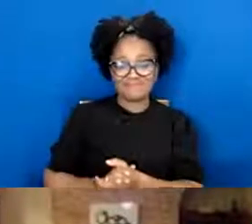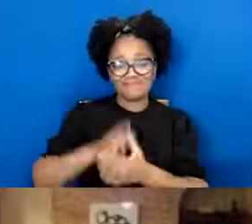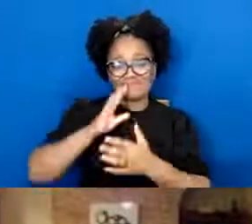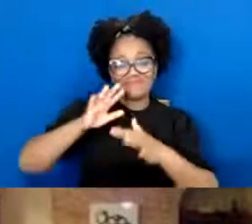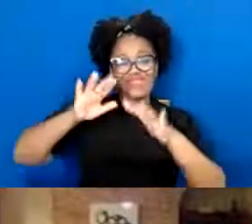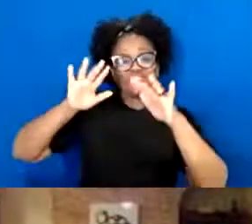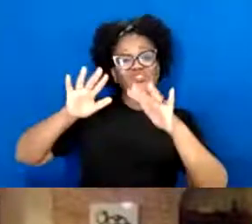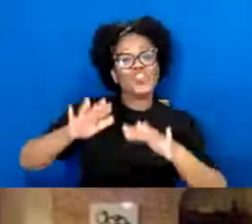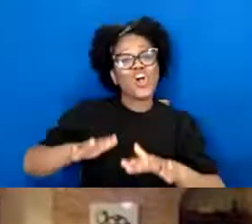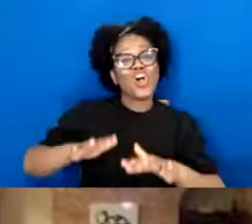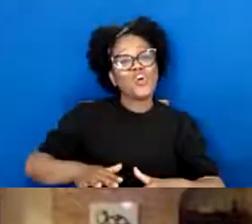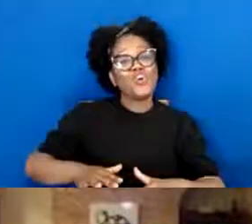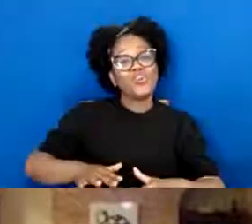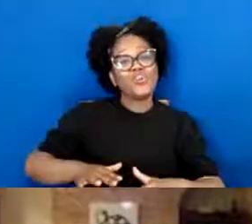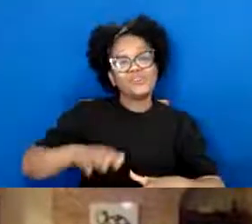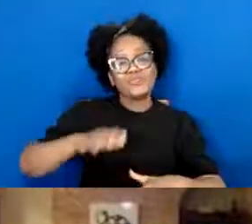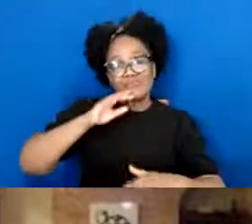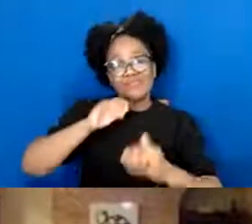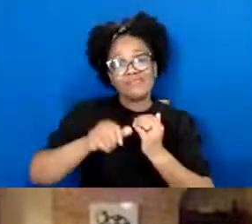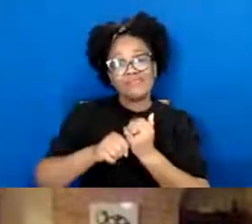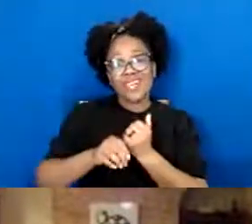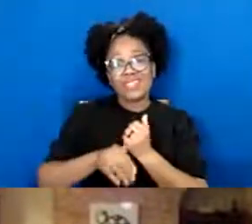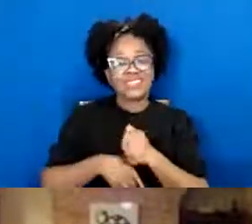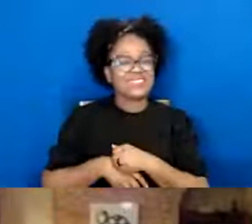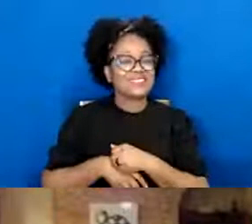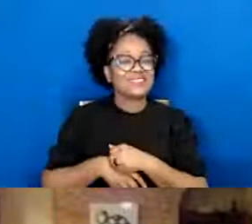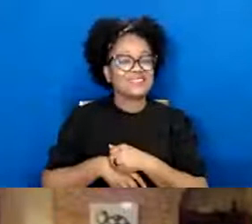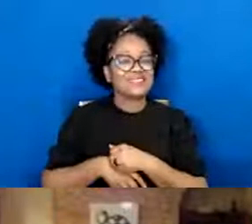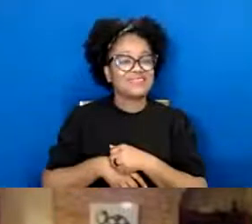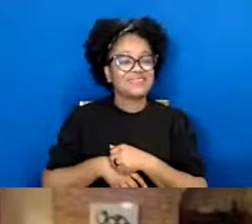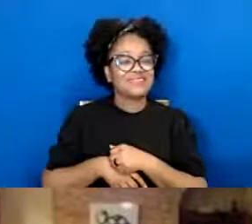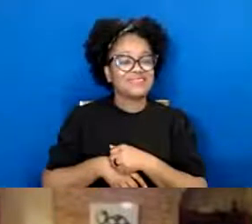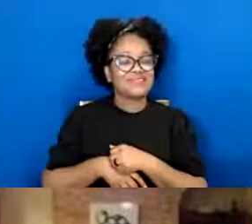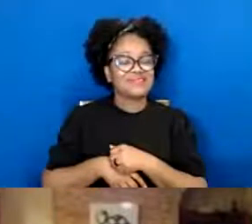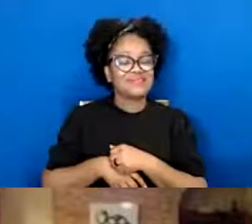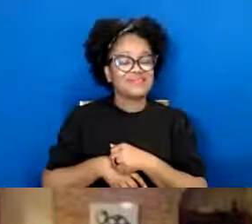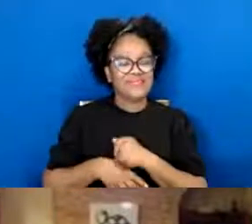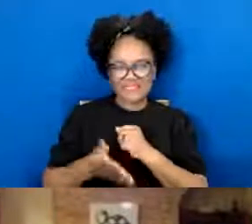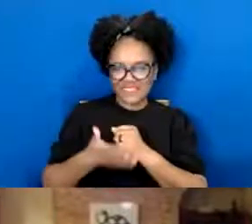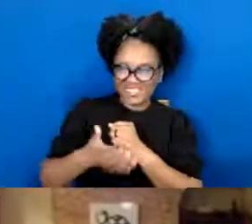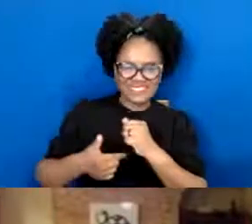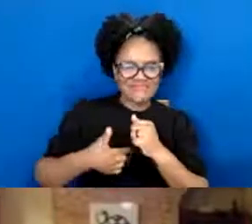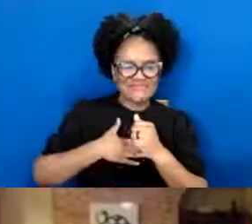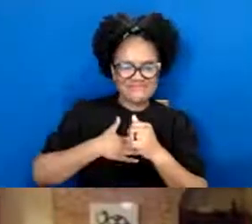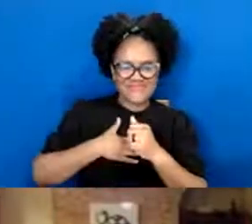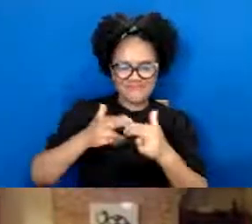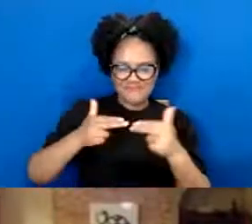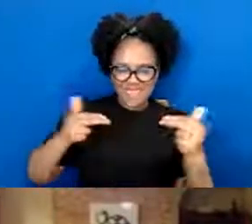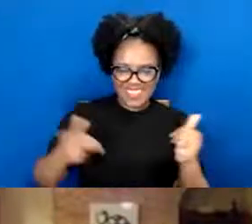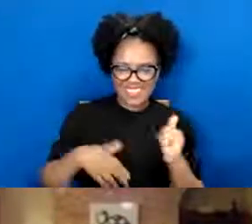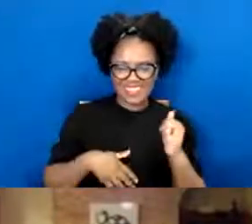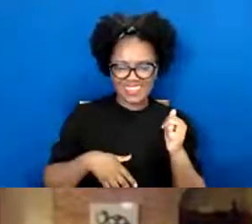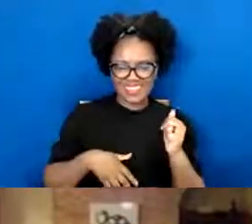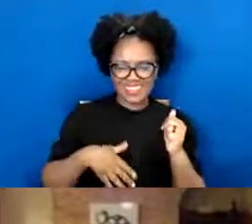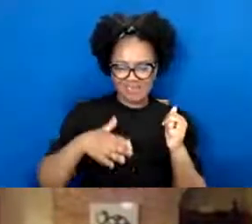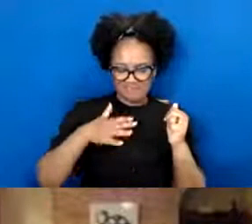love how you said my sheets. Do you know what I mean? Out of all of that list is like the one to me that like brings me